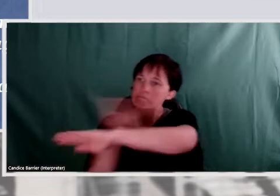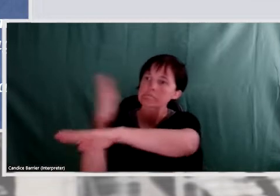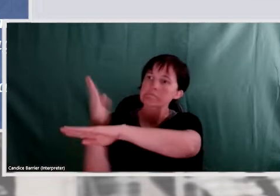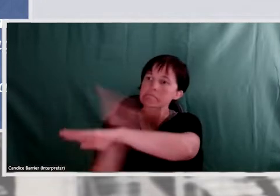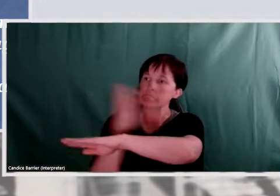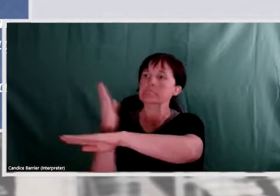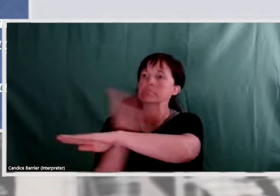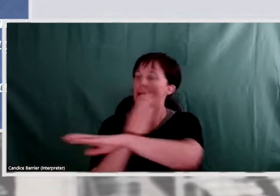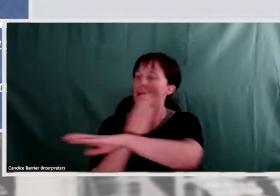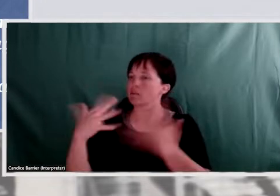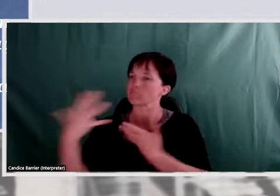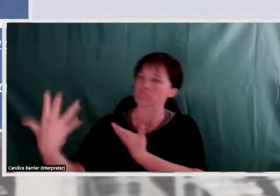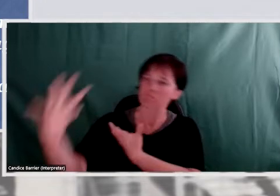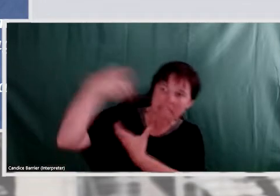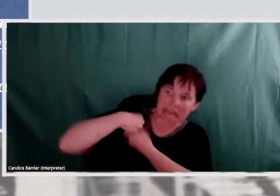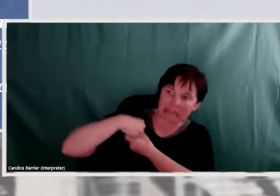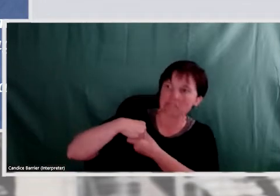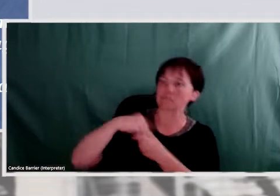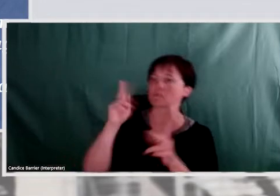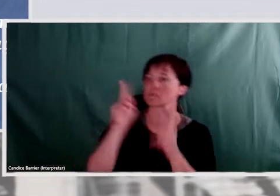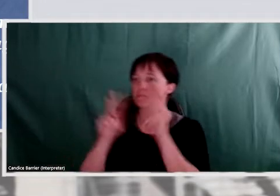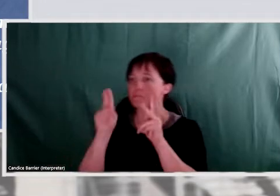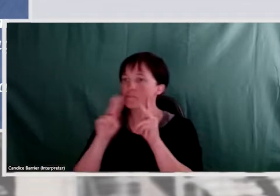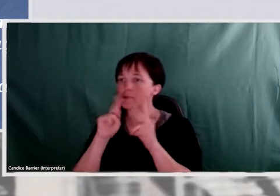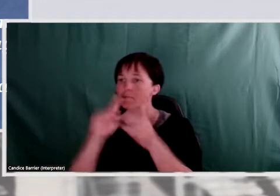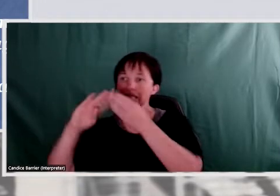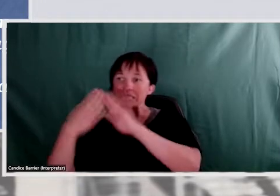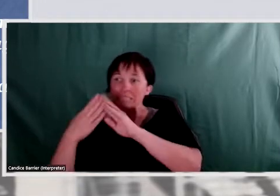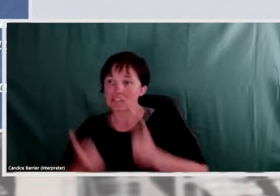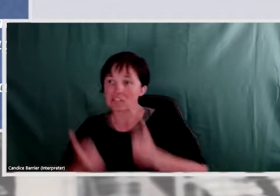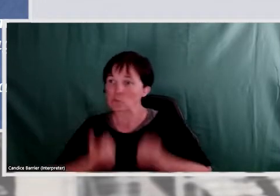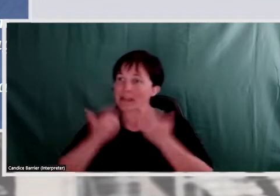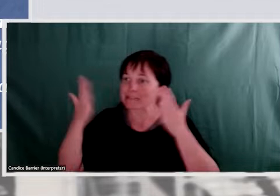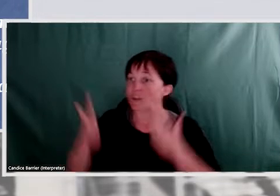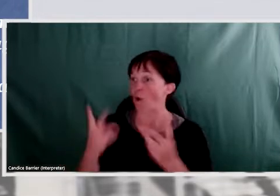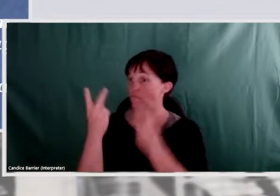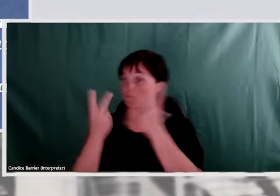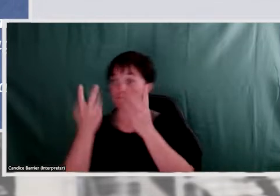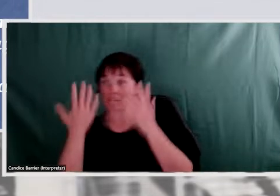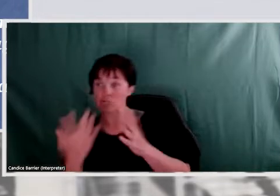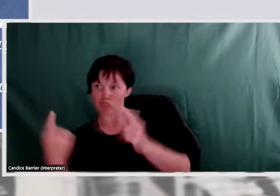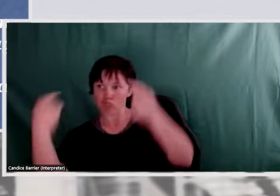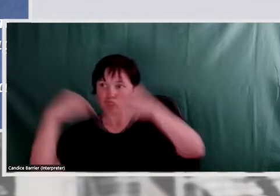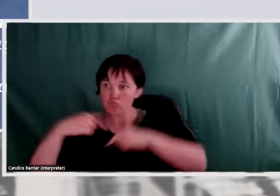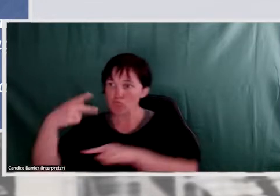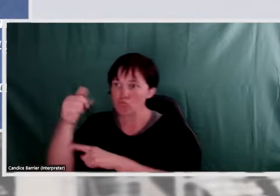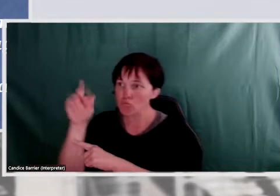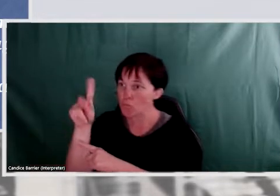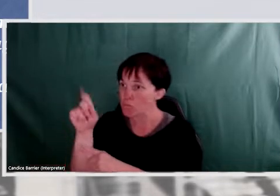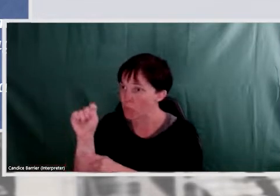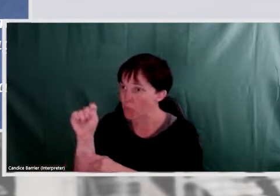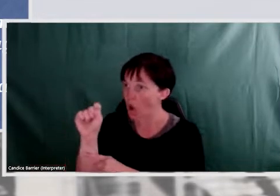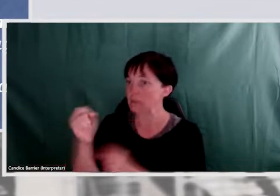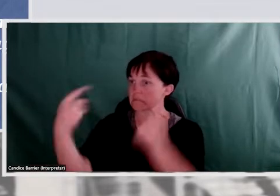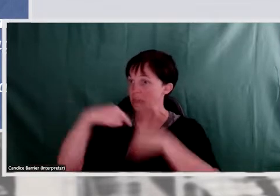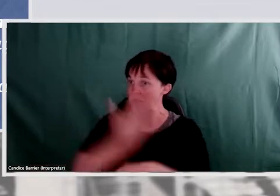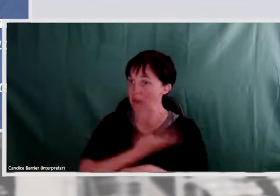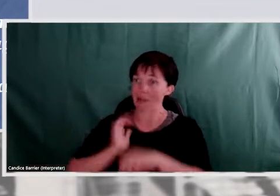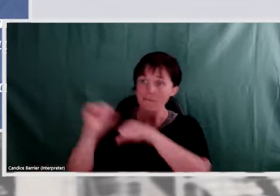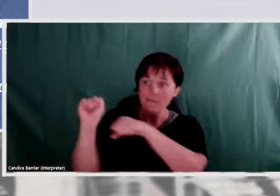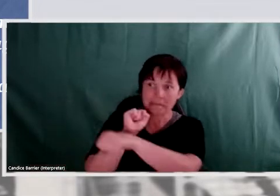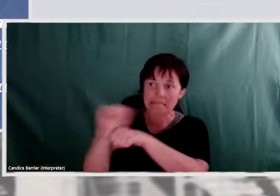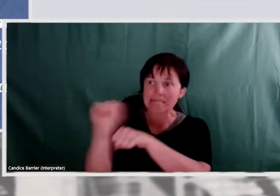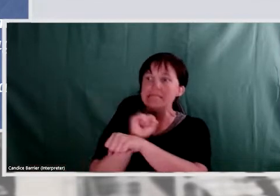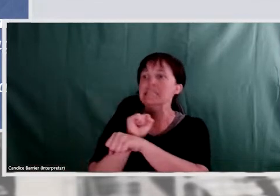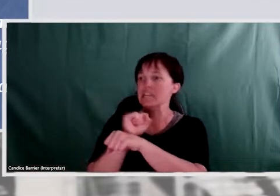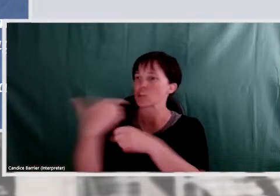engagement so that when people, city residents, or even visitors come to our parks or come to our facilities, there is that